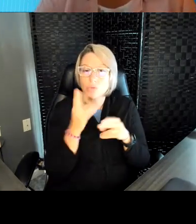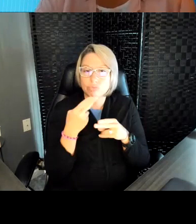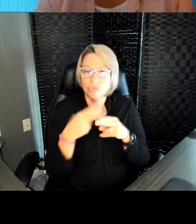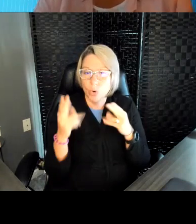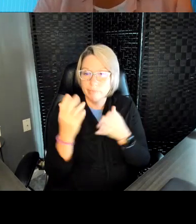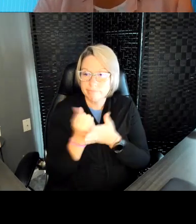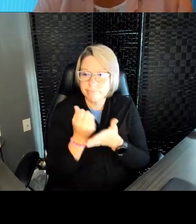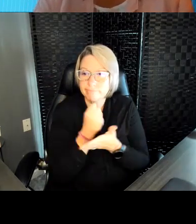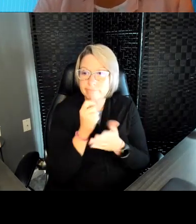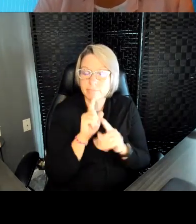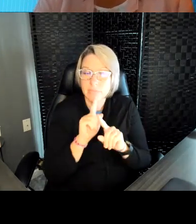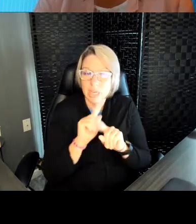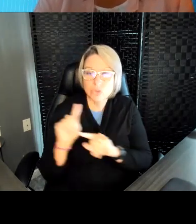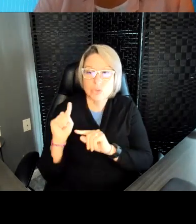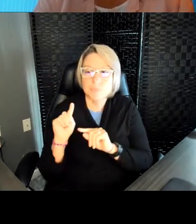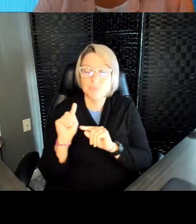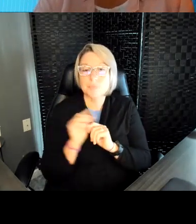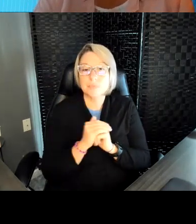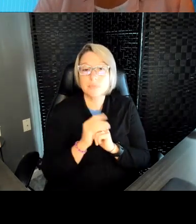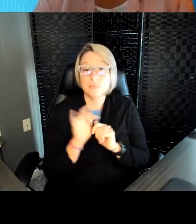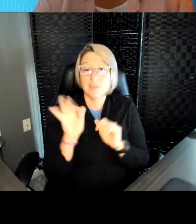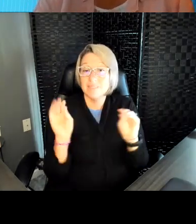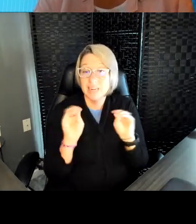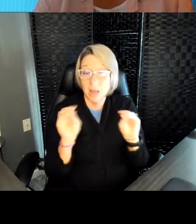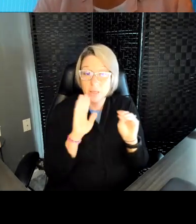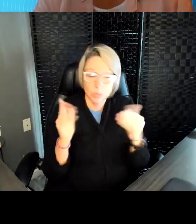for clarification. And if there's nothing, we'll get started.